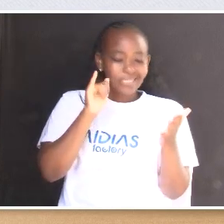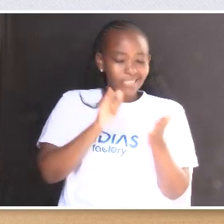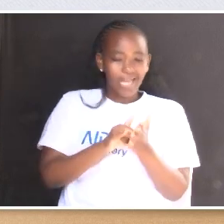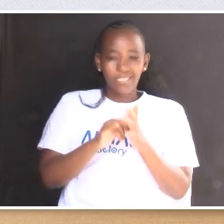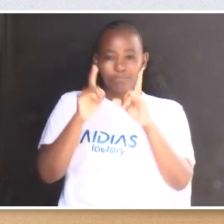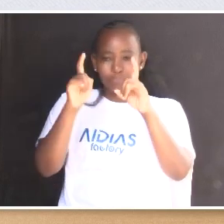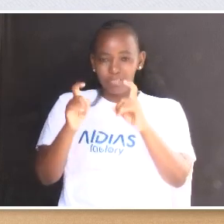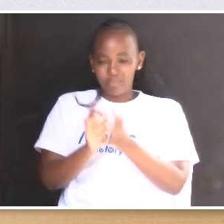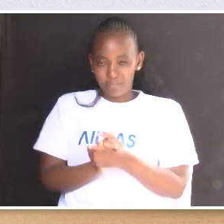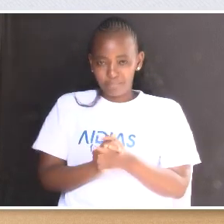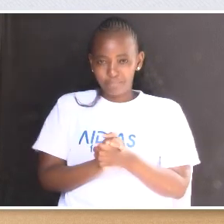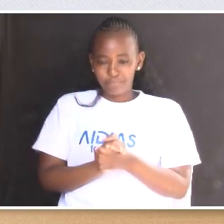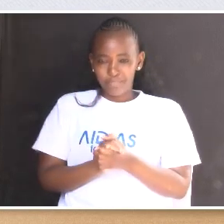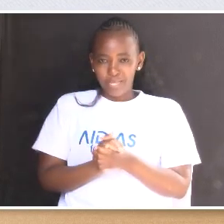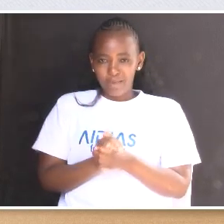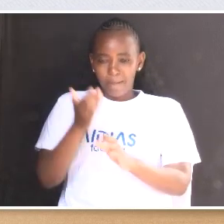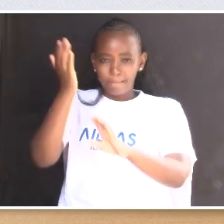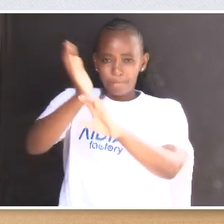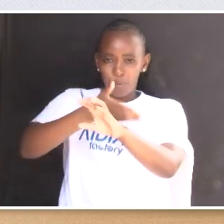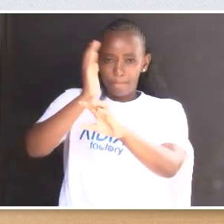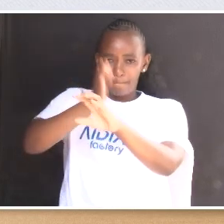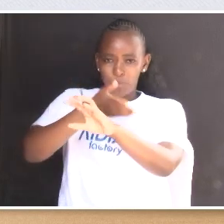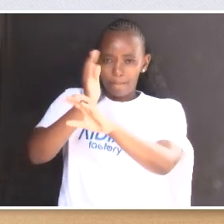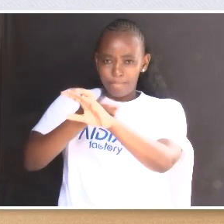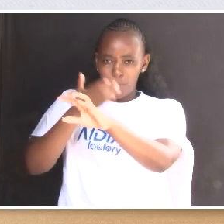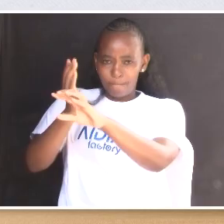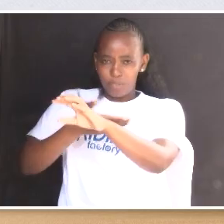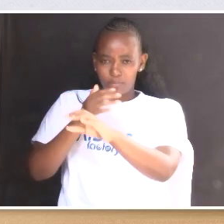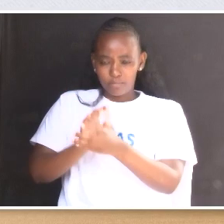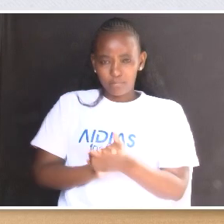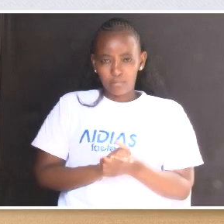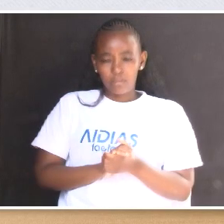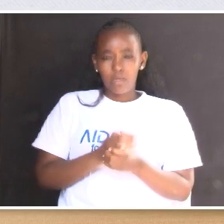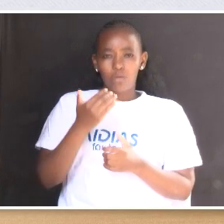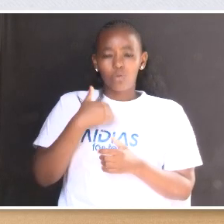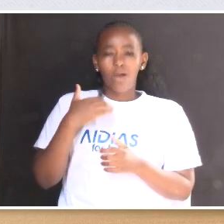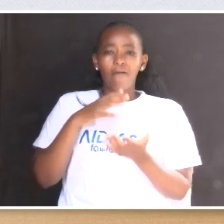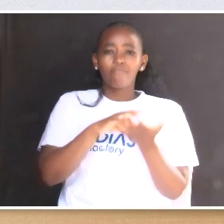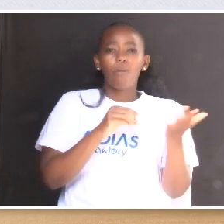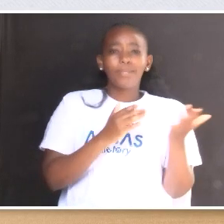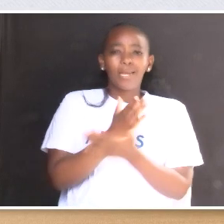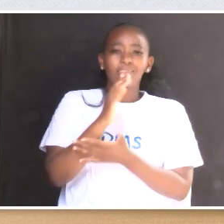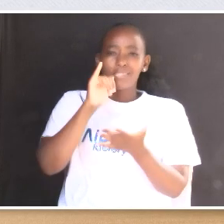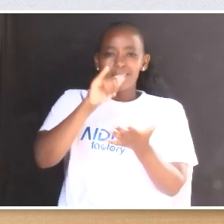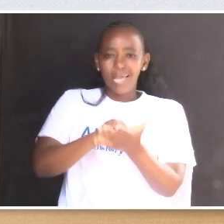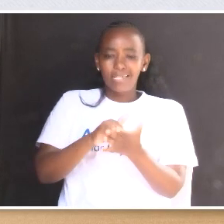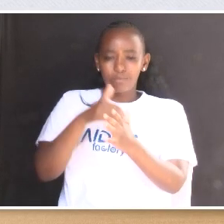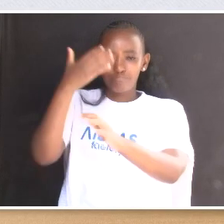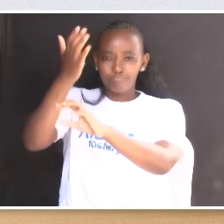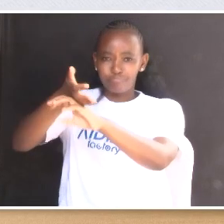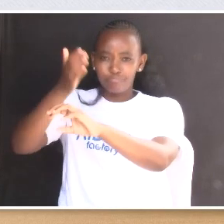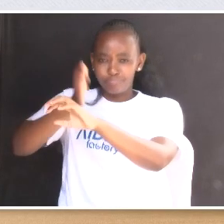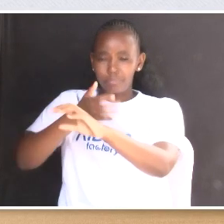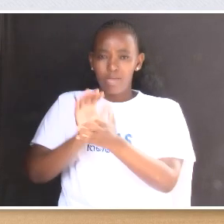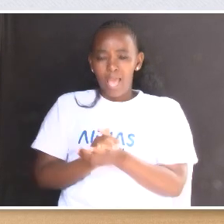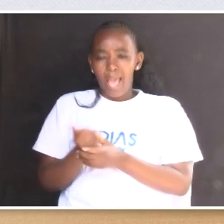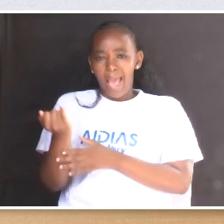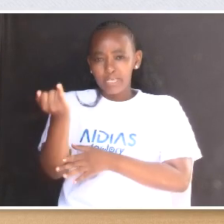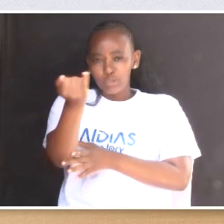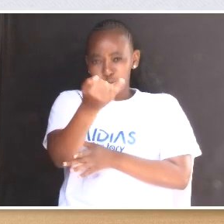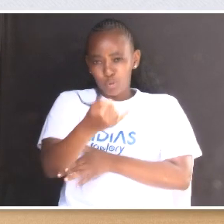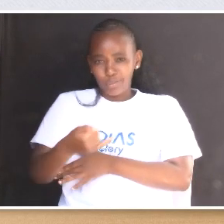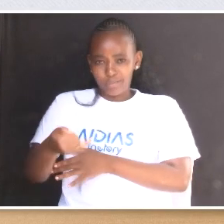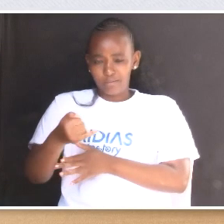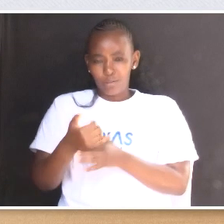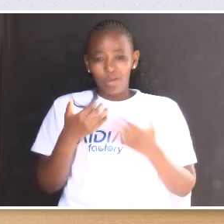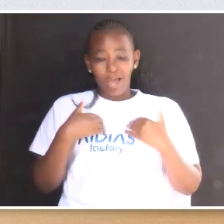sculpture, umechonga kitu, then you have copyright in that particular sculpture. A drawing, kuna watu wanakuwa